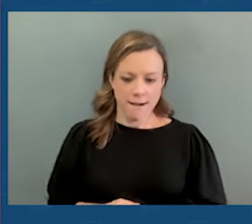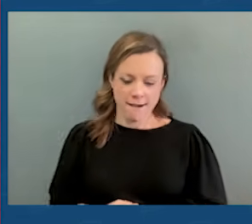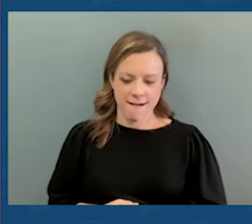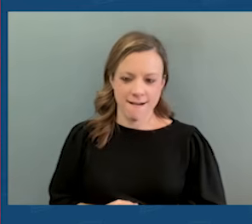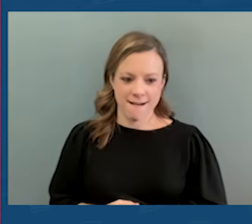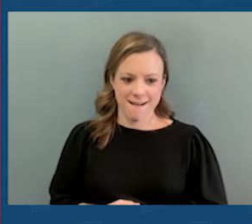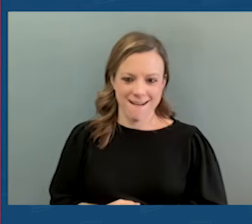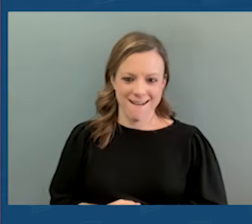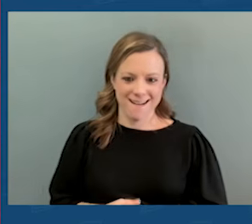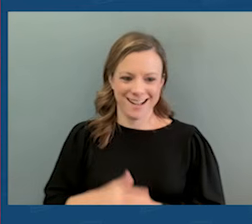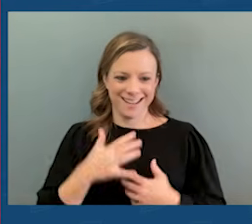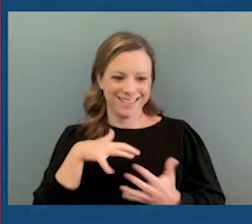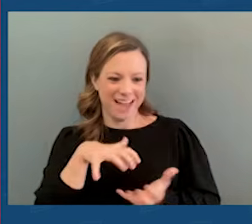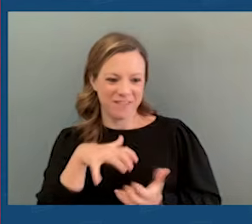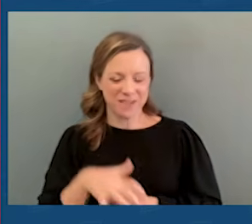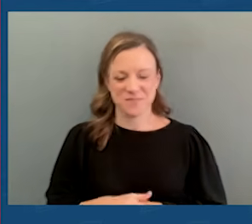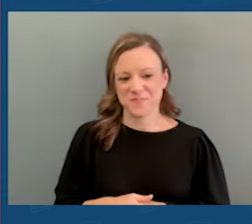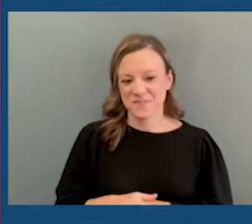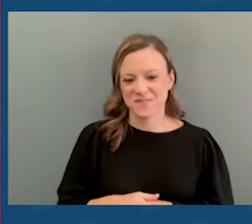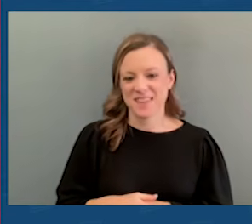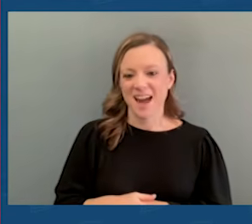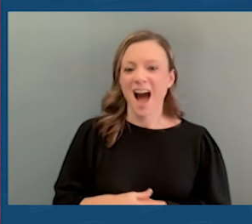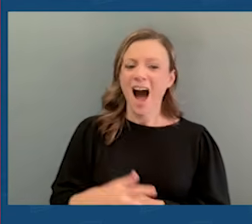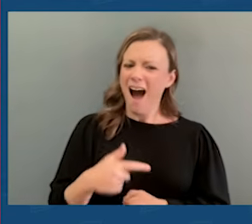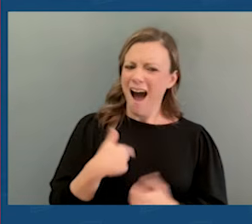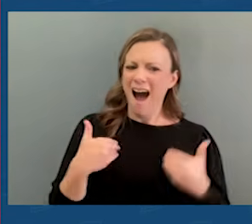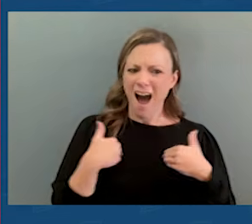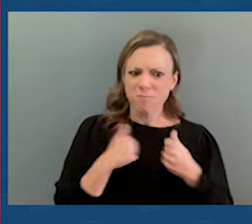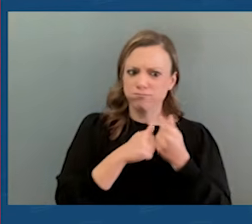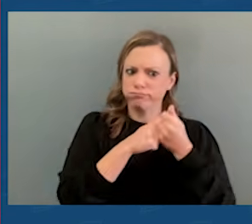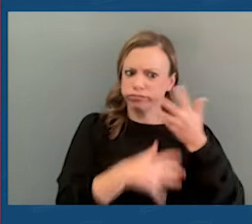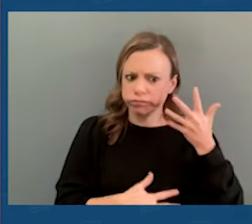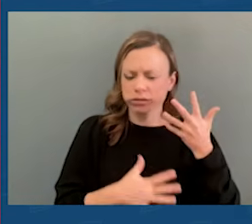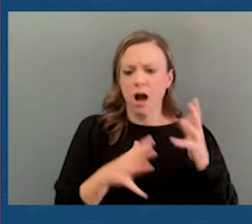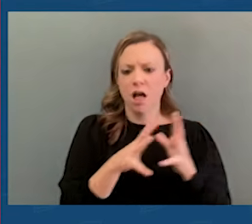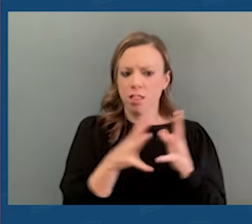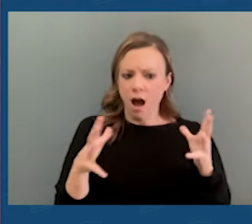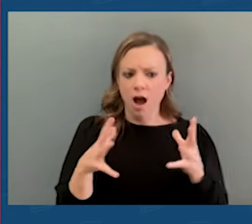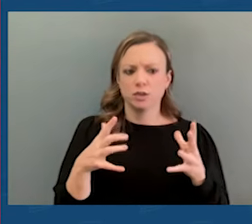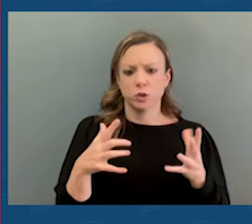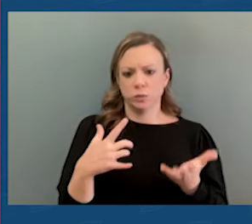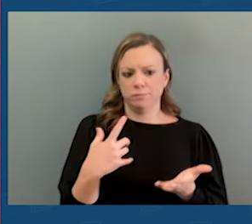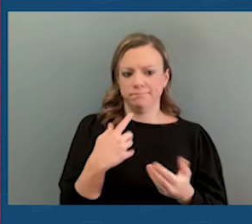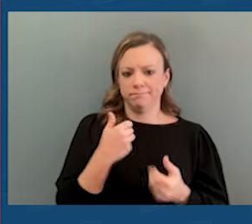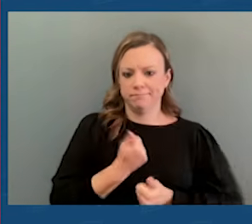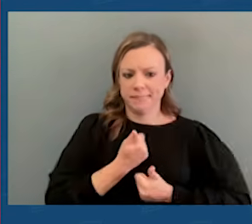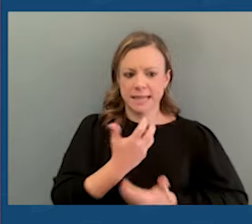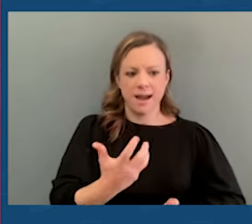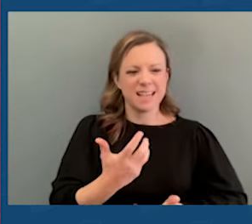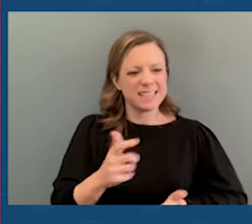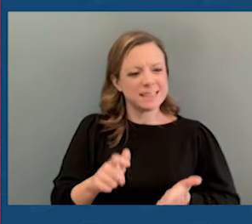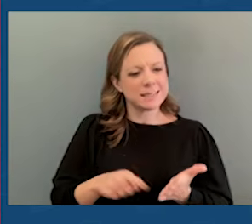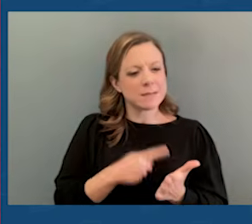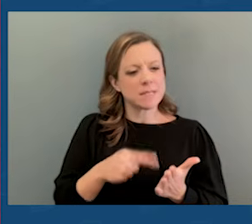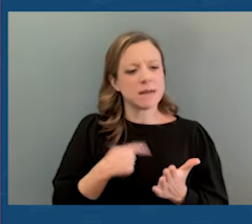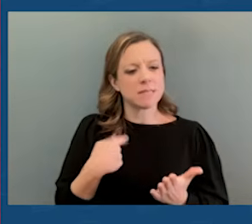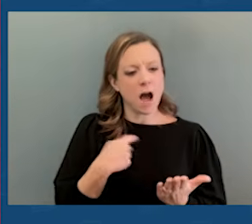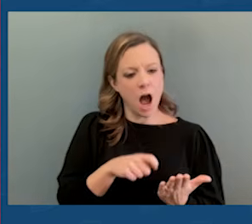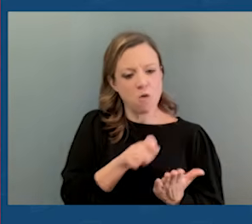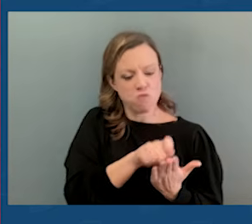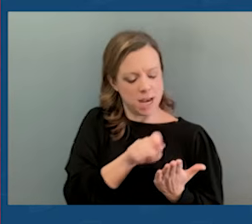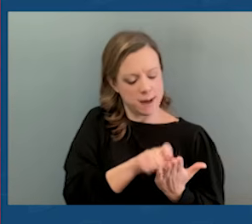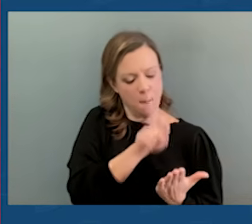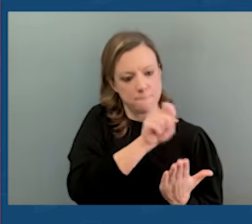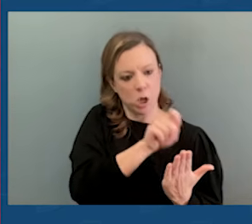You know, I have lots of things I want to say, and sometimes I will write down just little bullets for me because I don't really like to